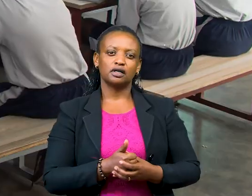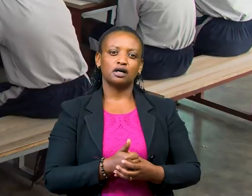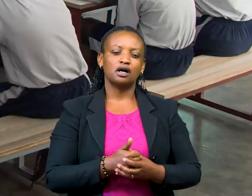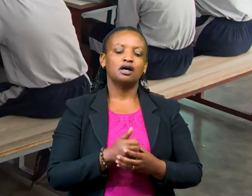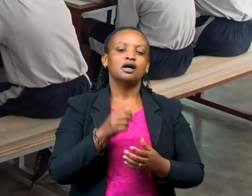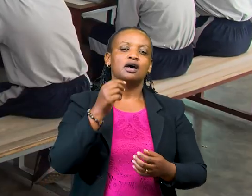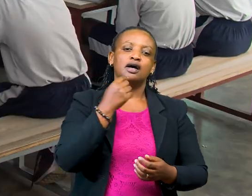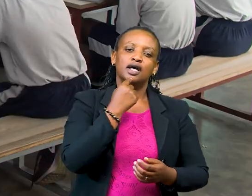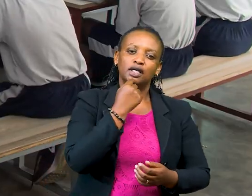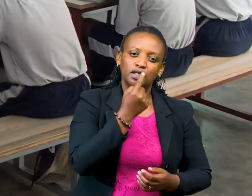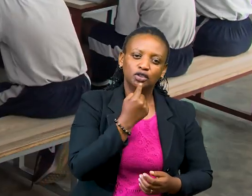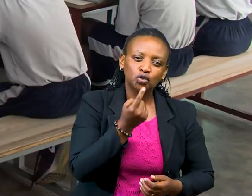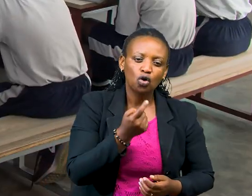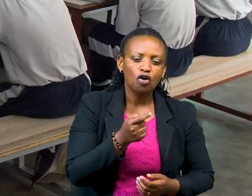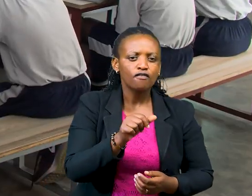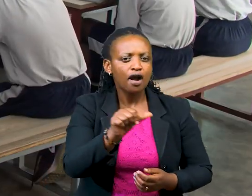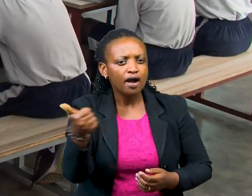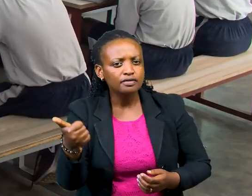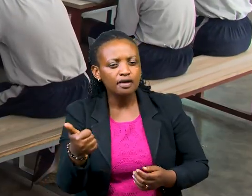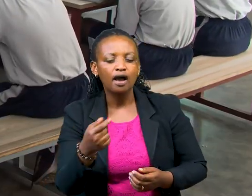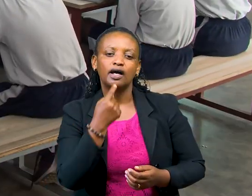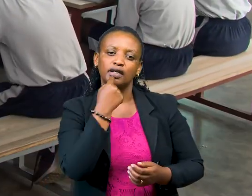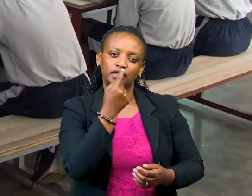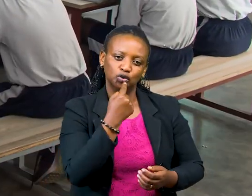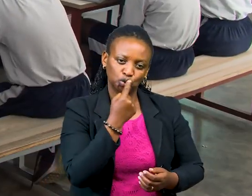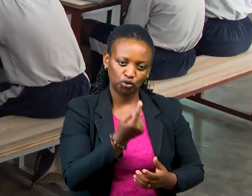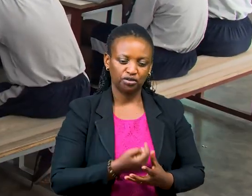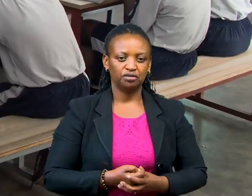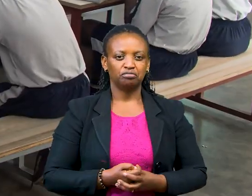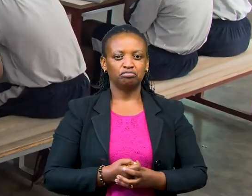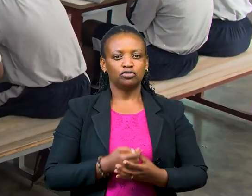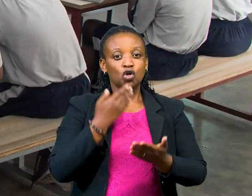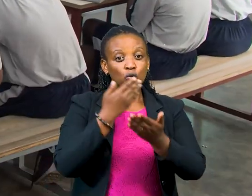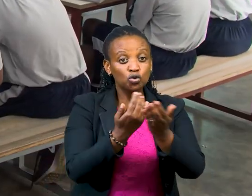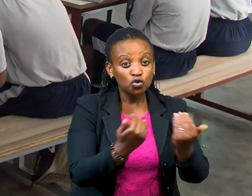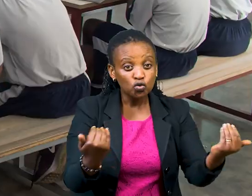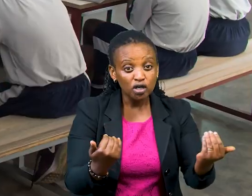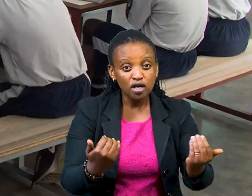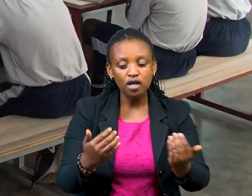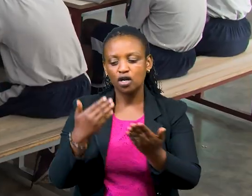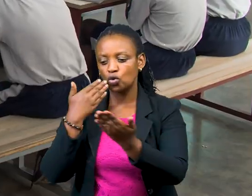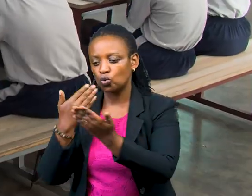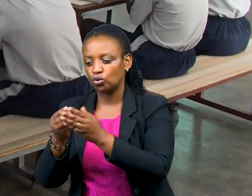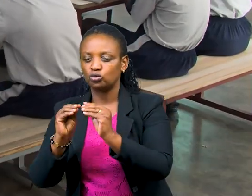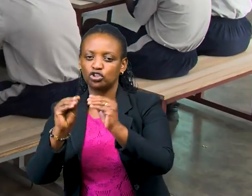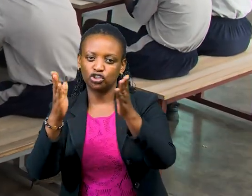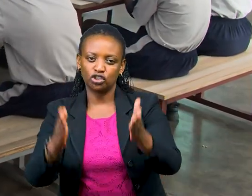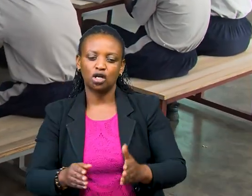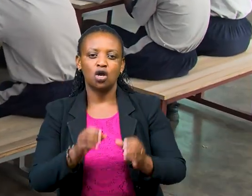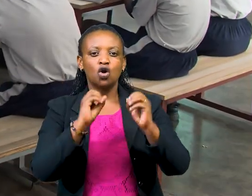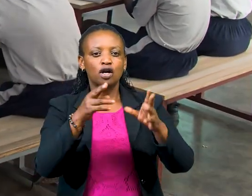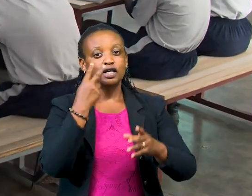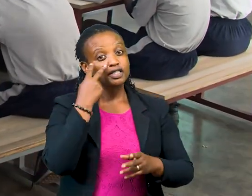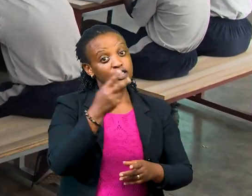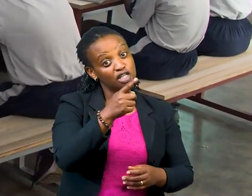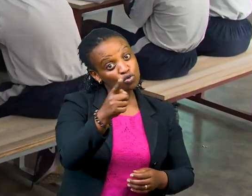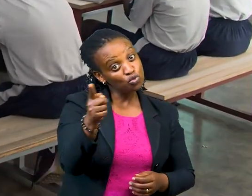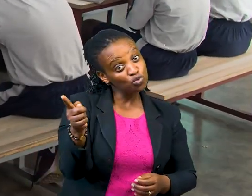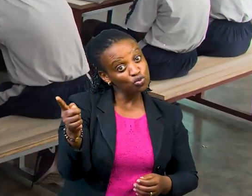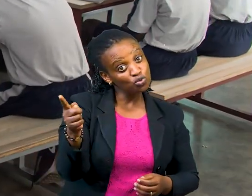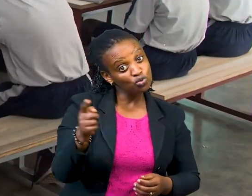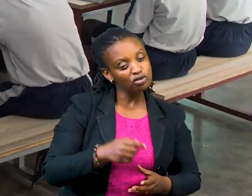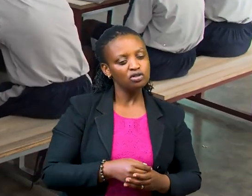for another lesson. I'll be back for another lesson. Good children? Okay, see